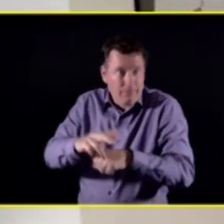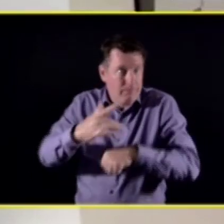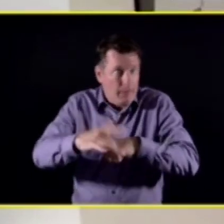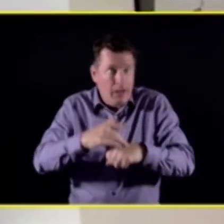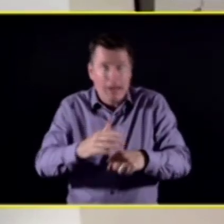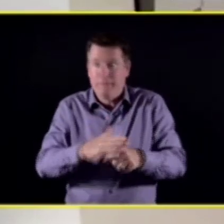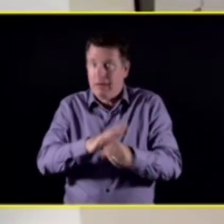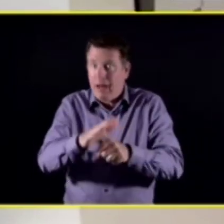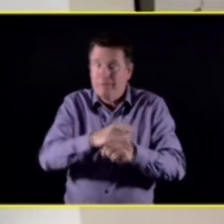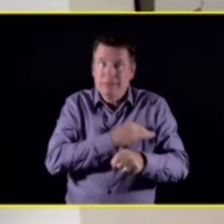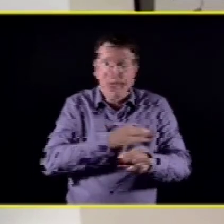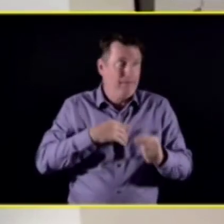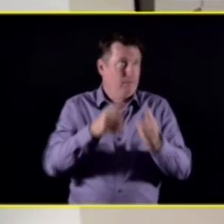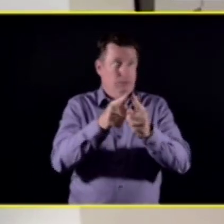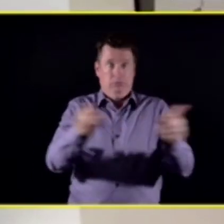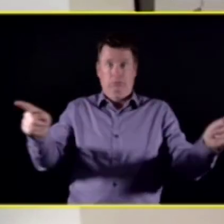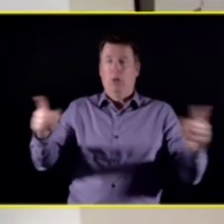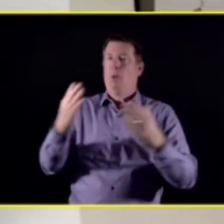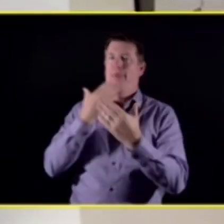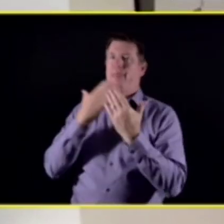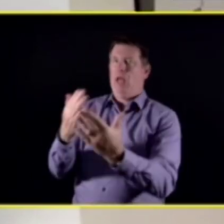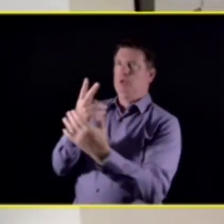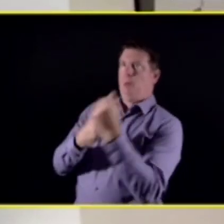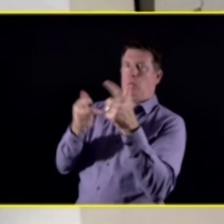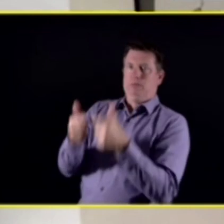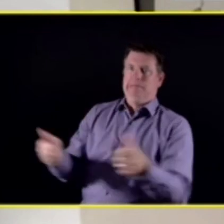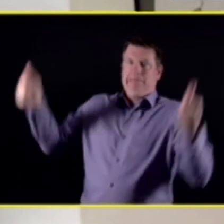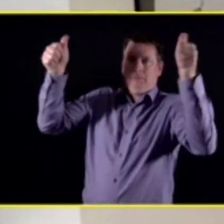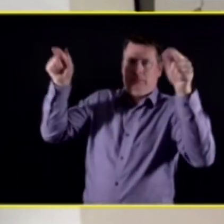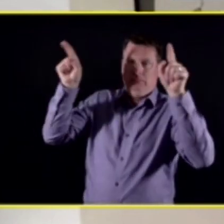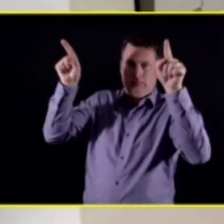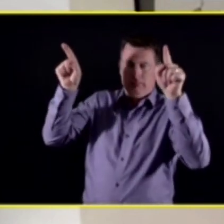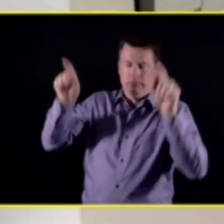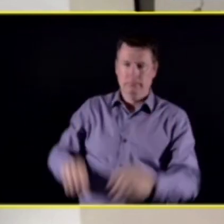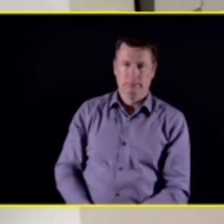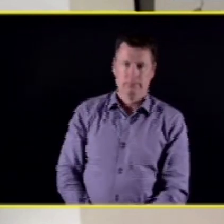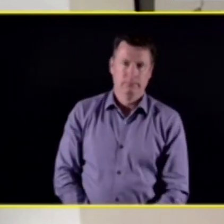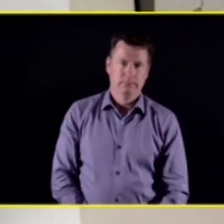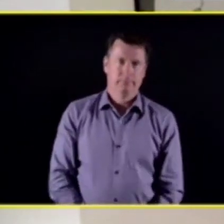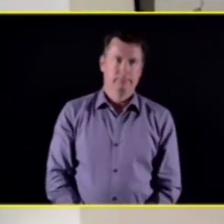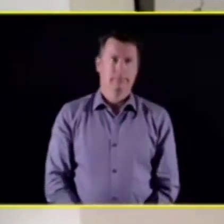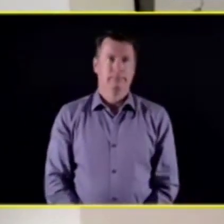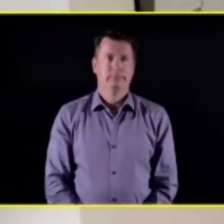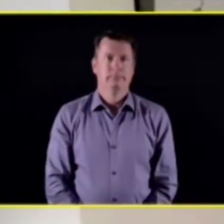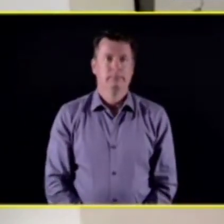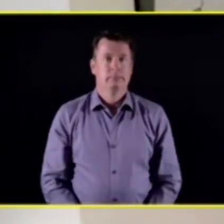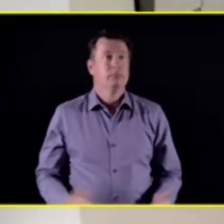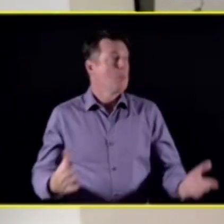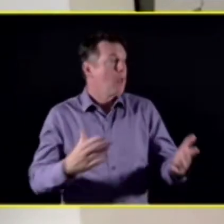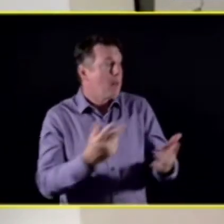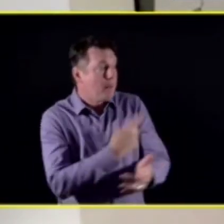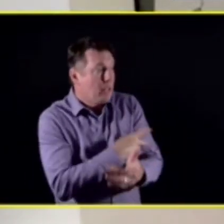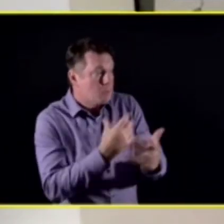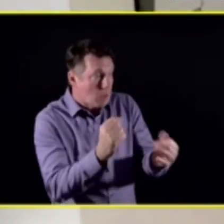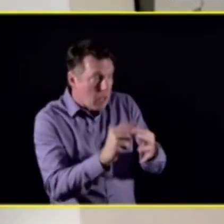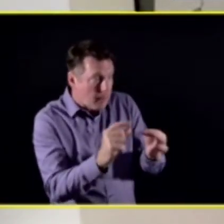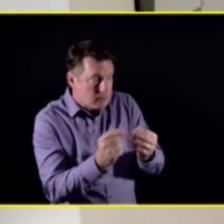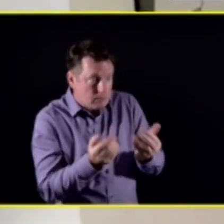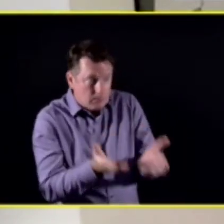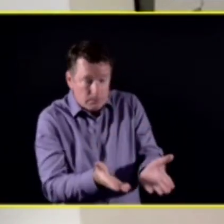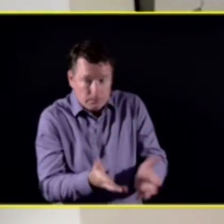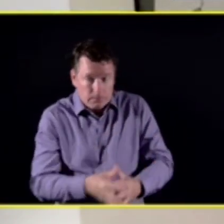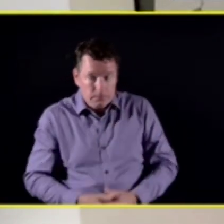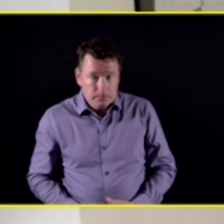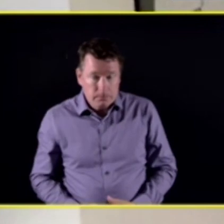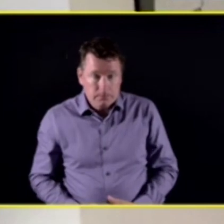or for Dr. Pietrapalli and Jane? Well, just to thank them for their great care,